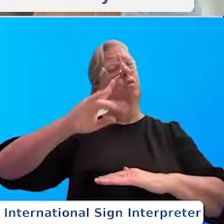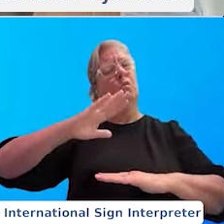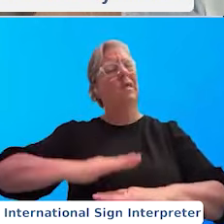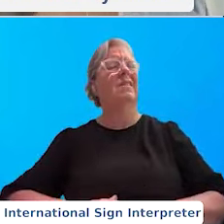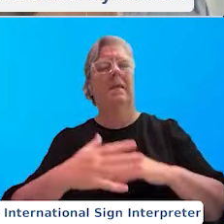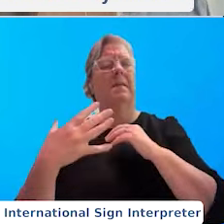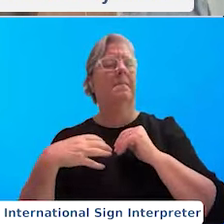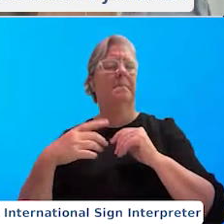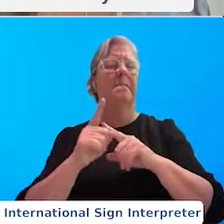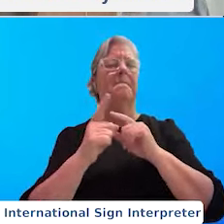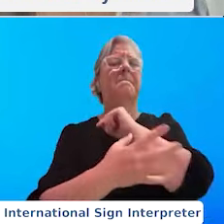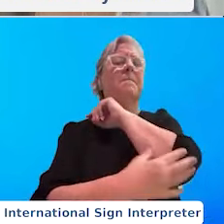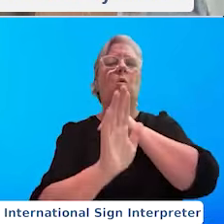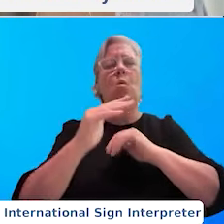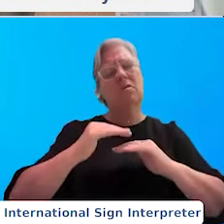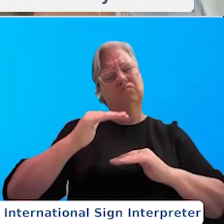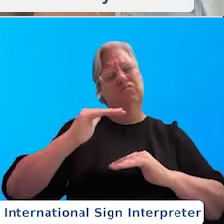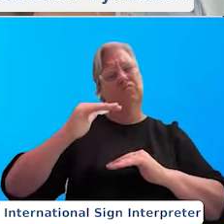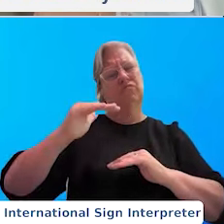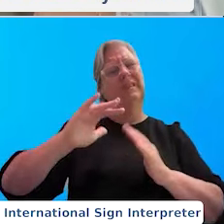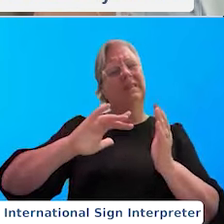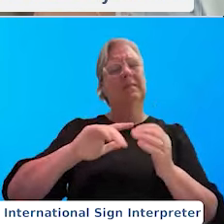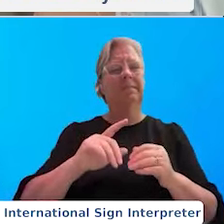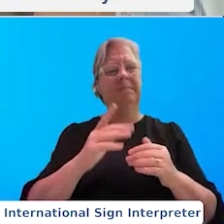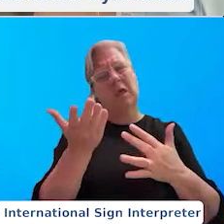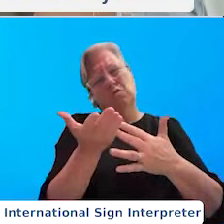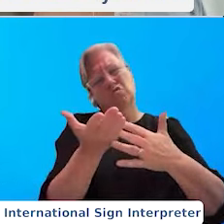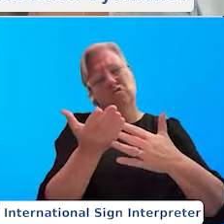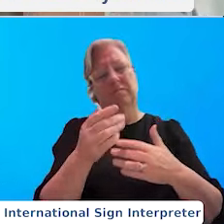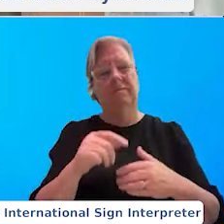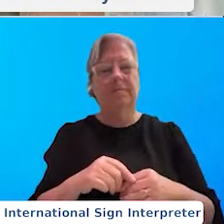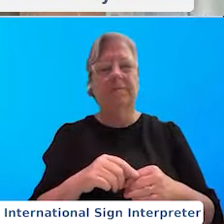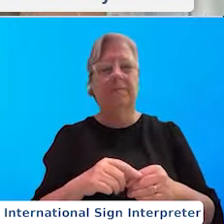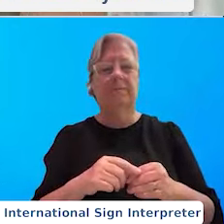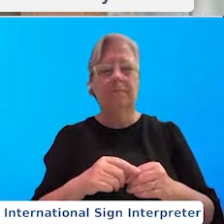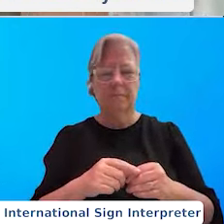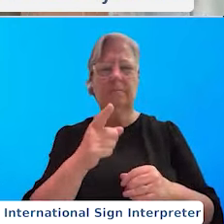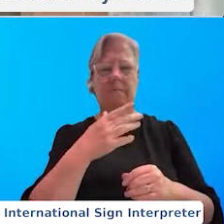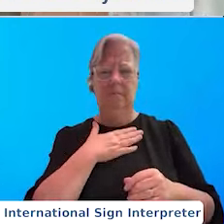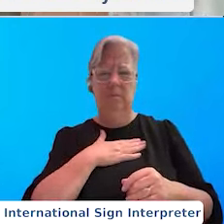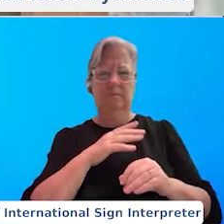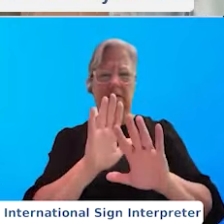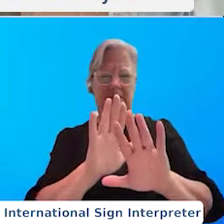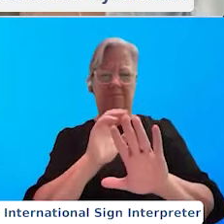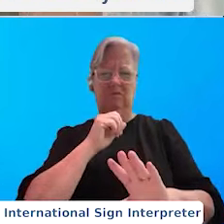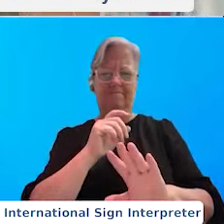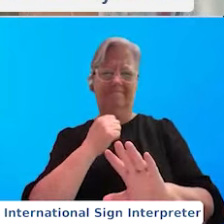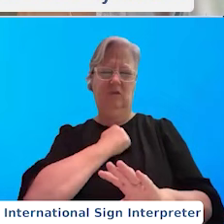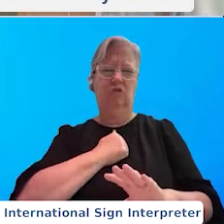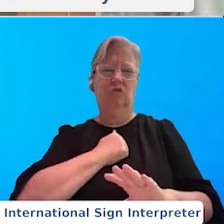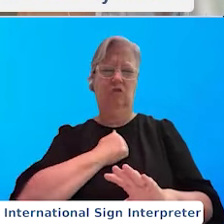of investment, and it's quite tricky to do. But what we've managed to achieve was an analysis of